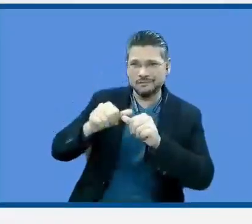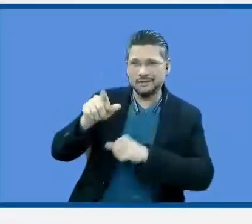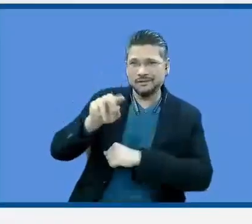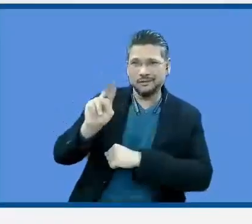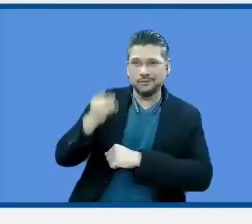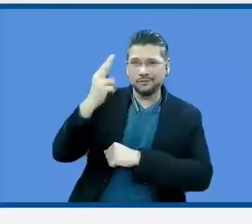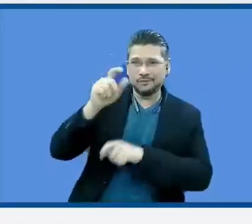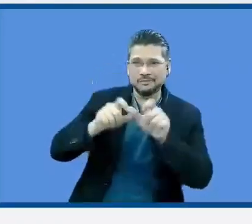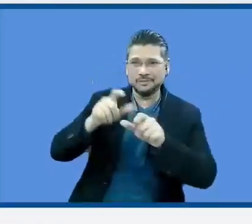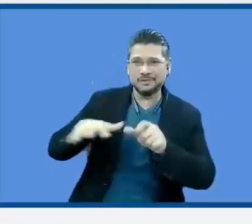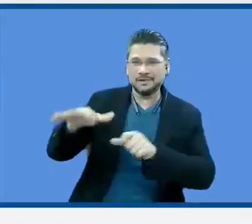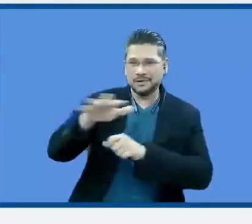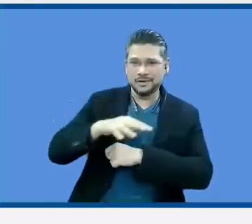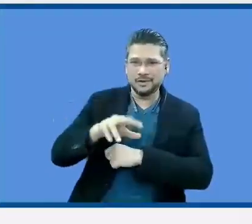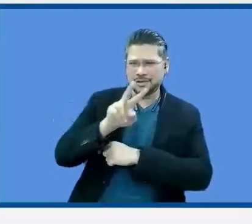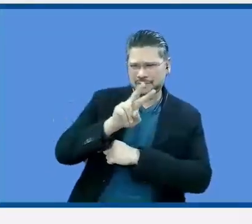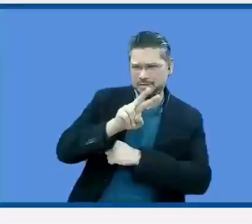on